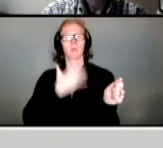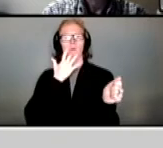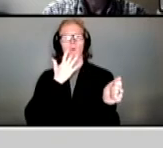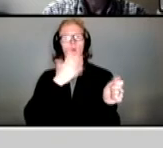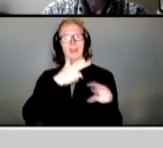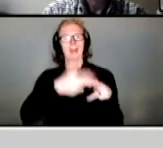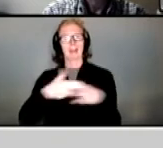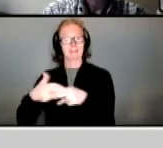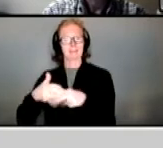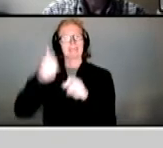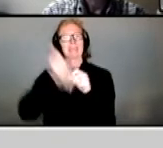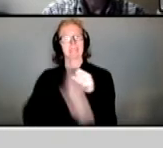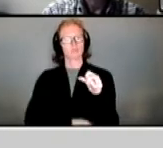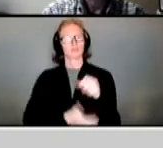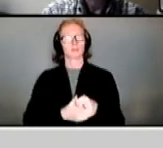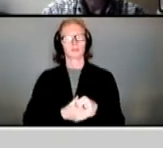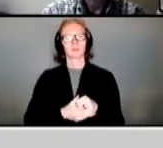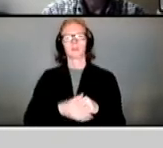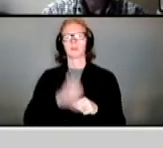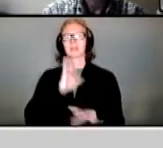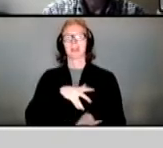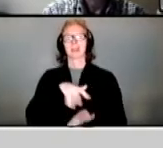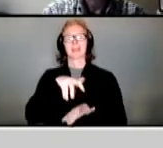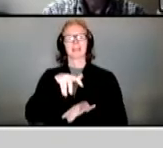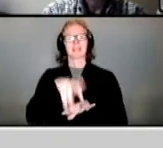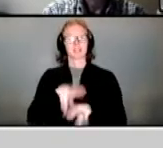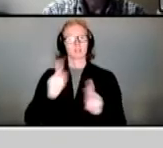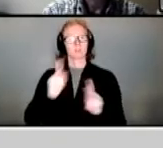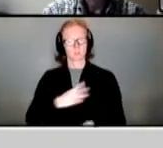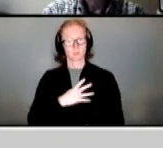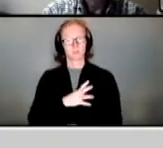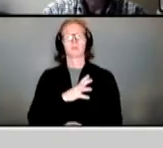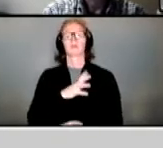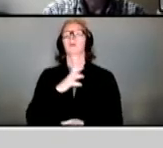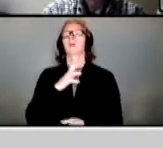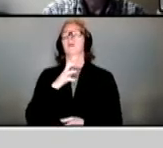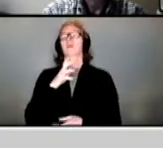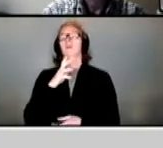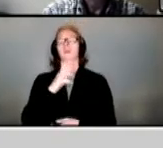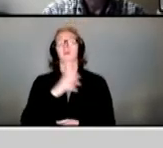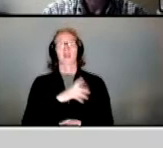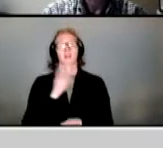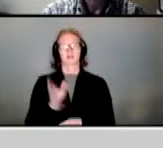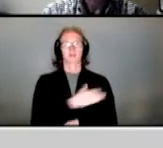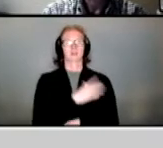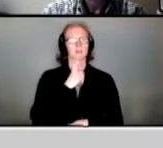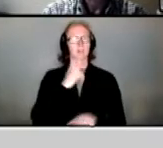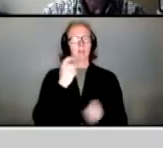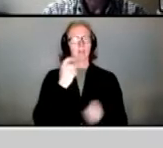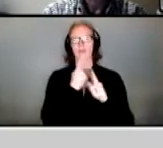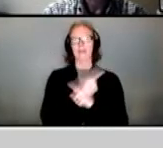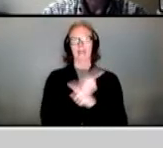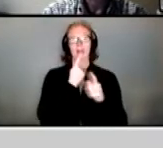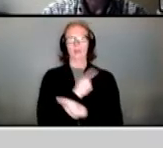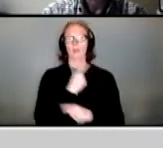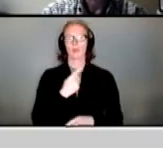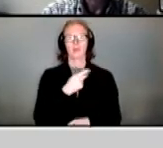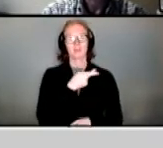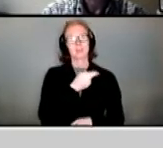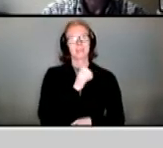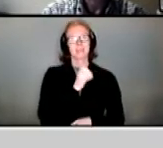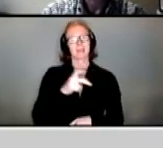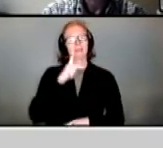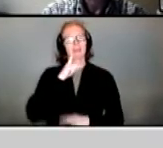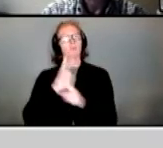names individually. So as an Indigenous person myself, taking off the PCCEP hat, putting on just my regular hat, which can